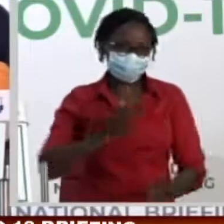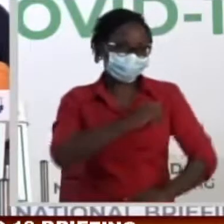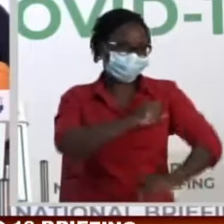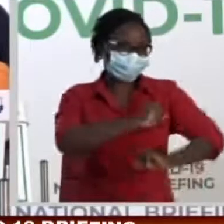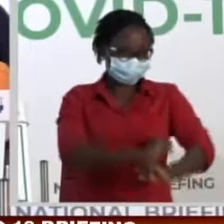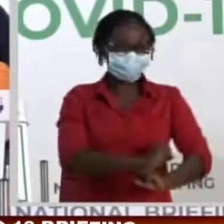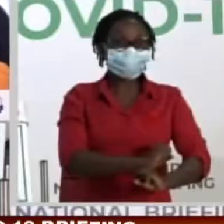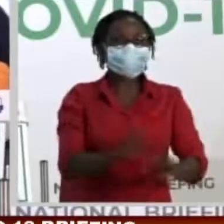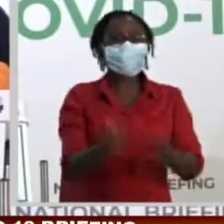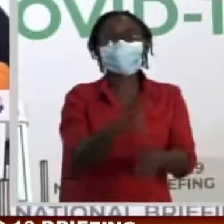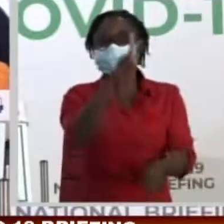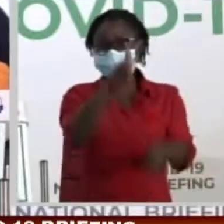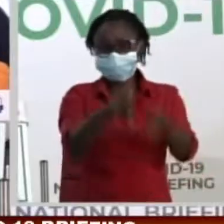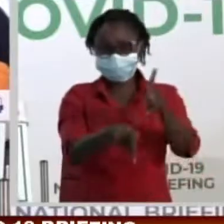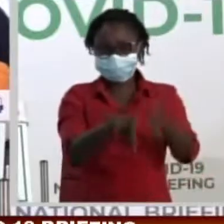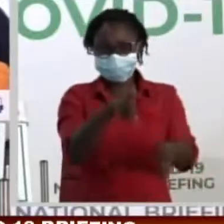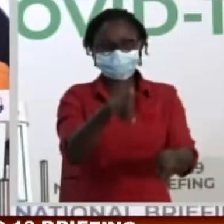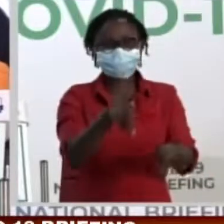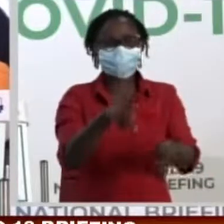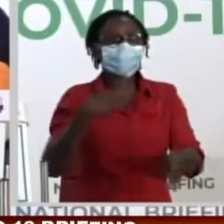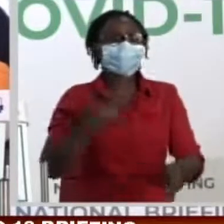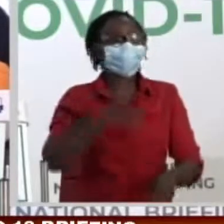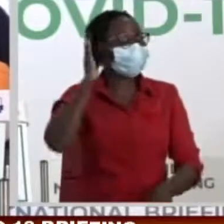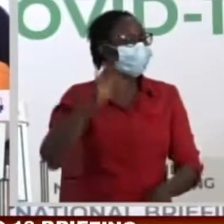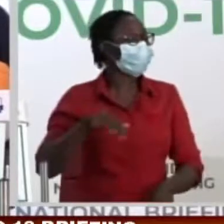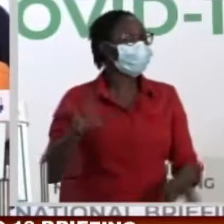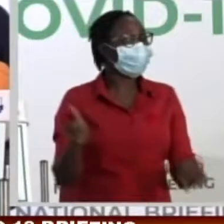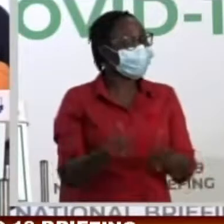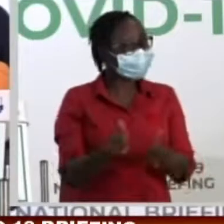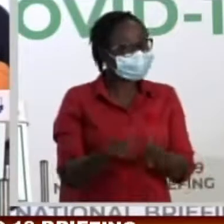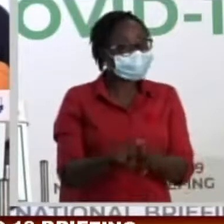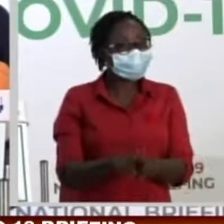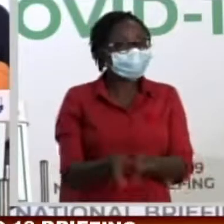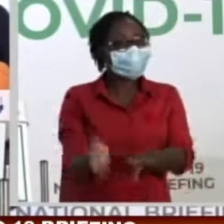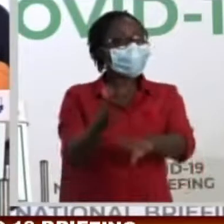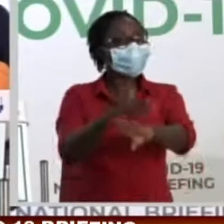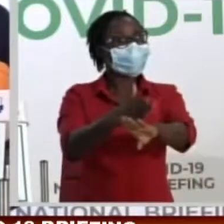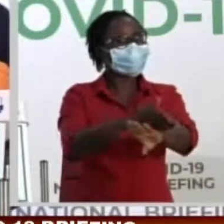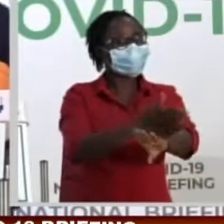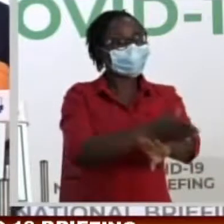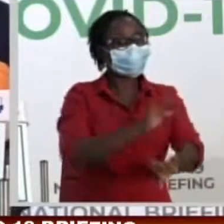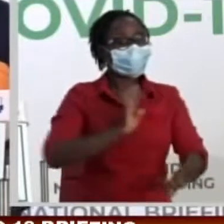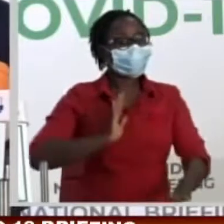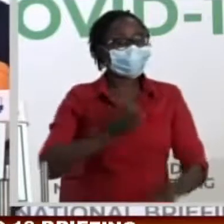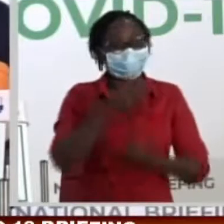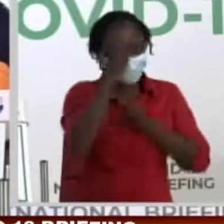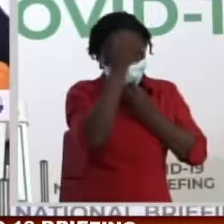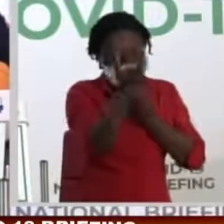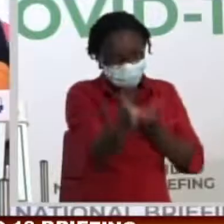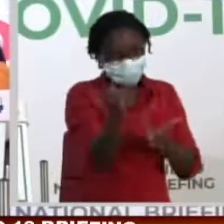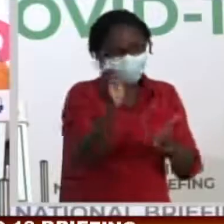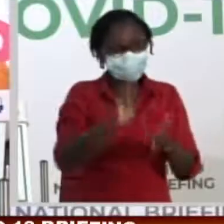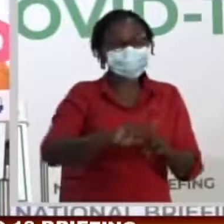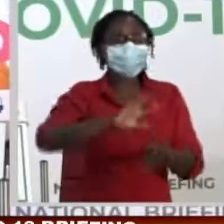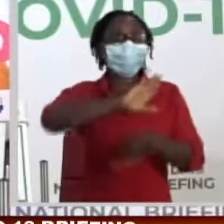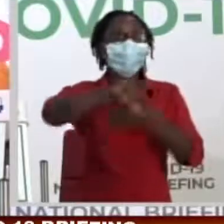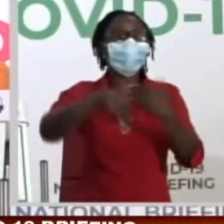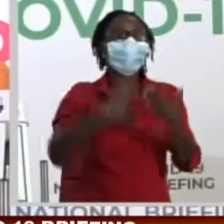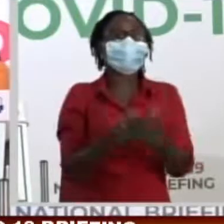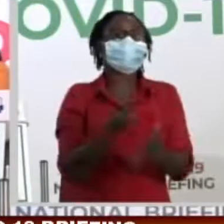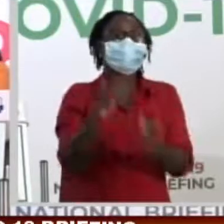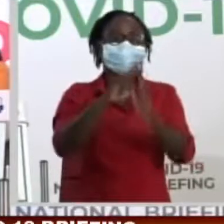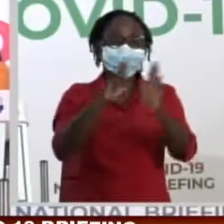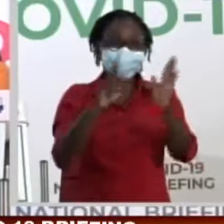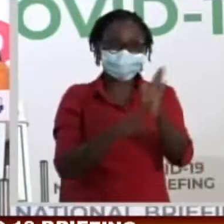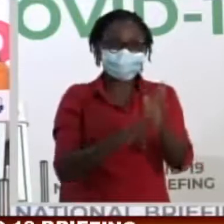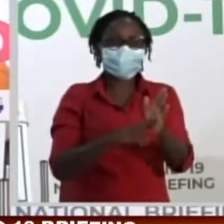as a people, we should also improve our compliance to the various protocols at